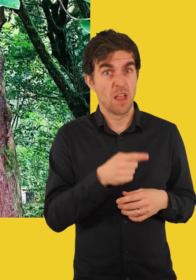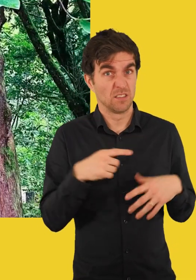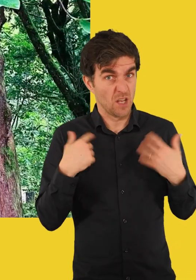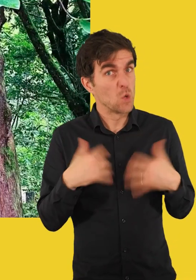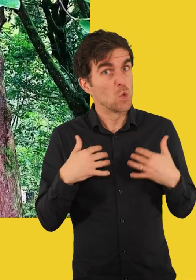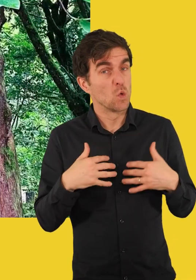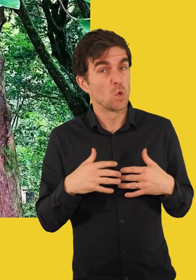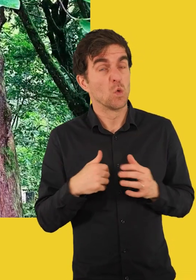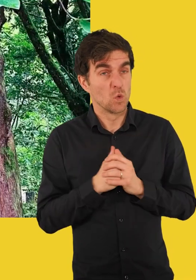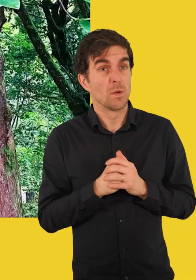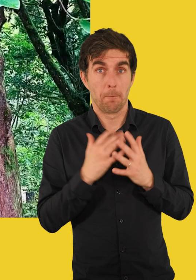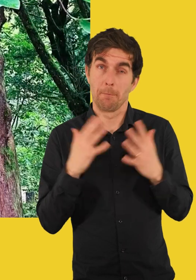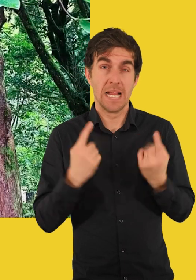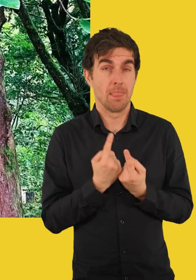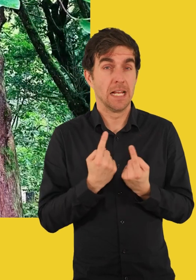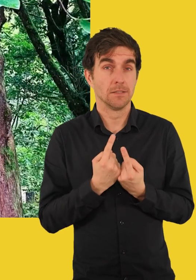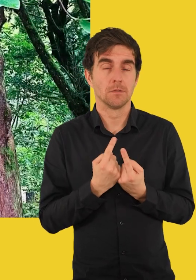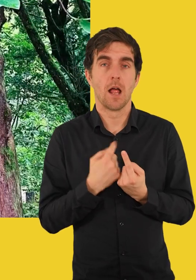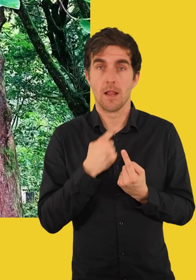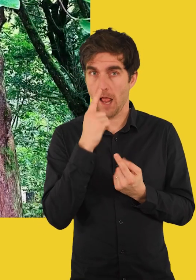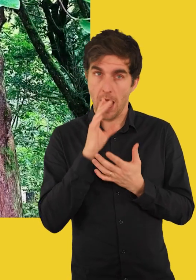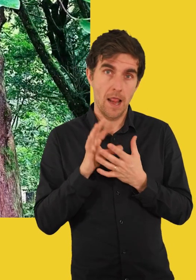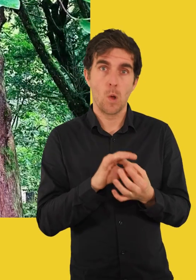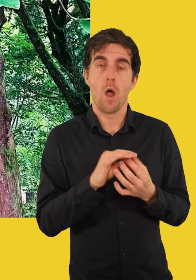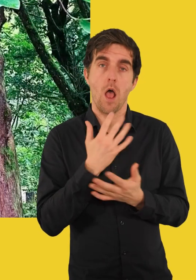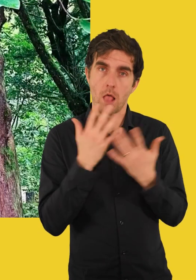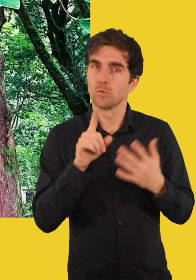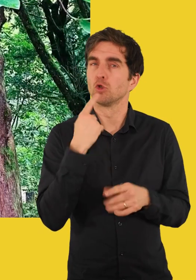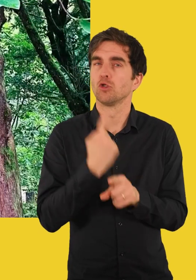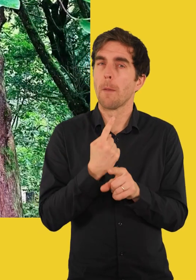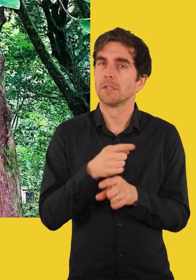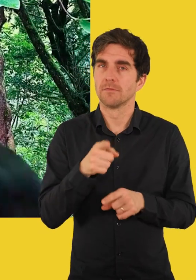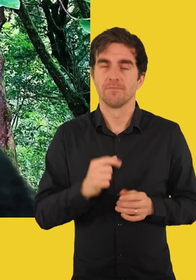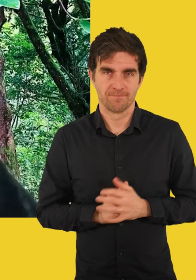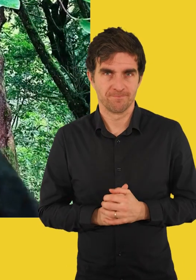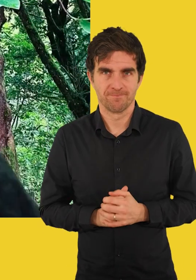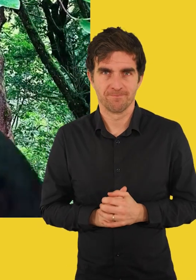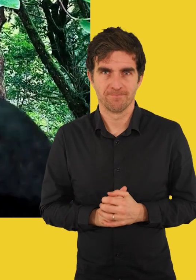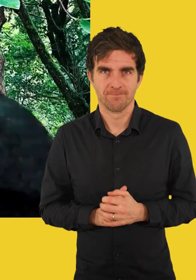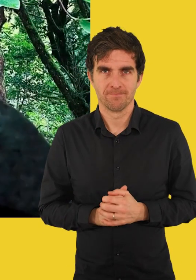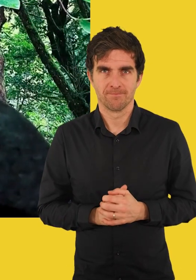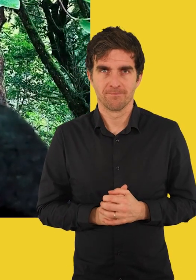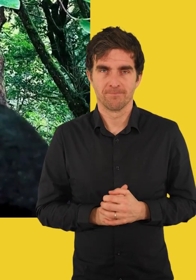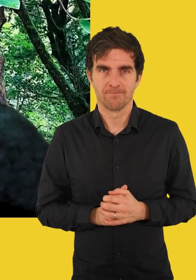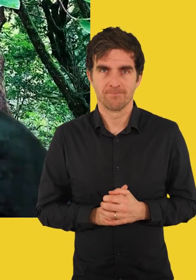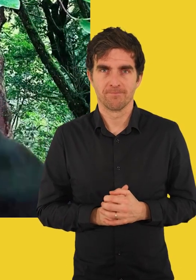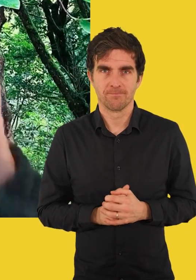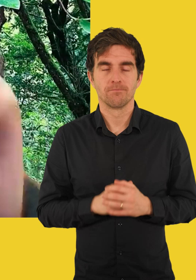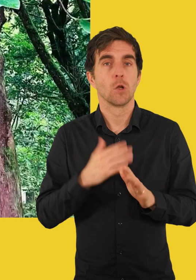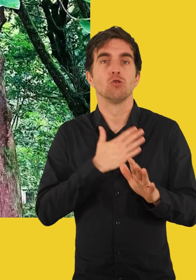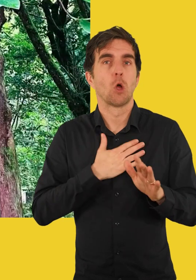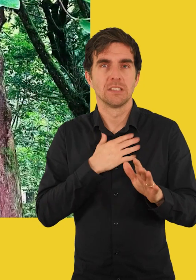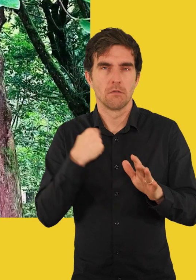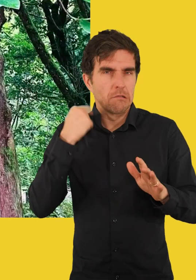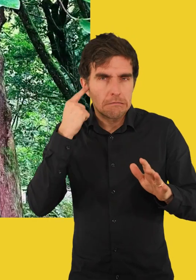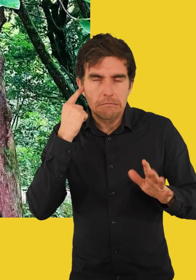a really massive one for me. Yeah, I really relate to lots of what you were saying there. Sorry, I'm getting some